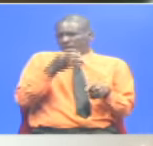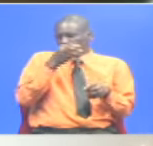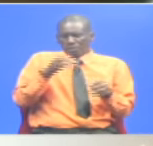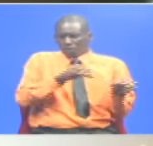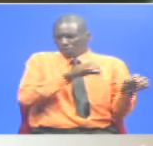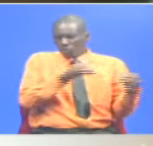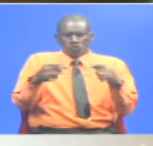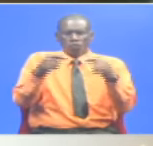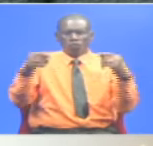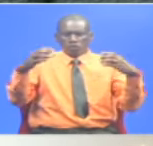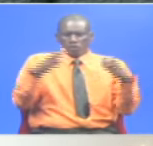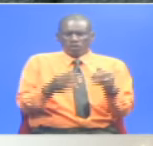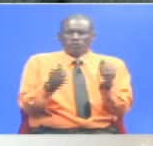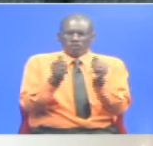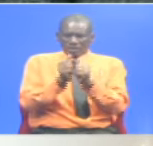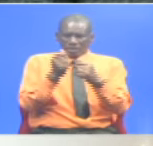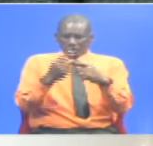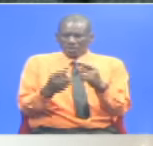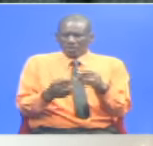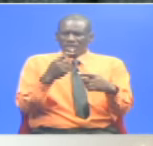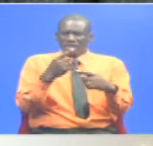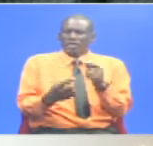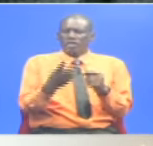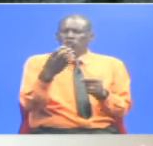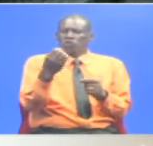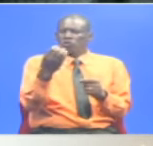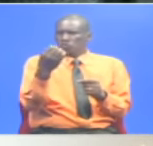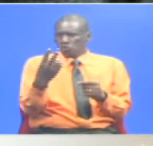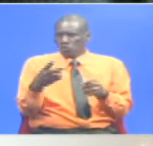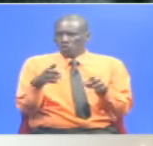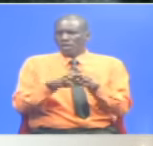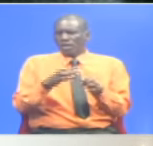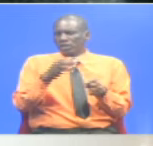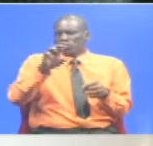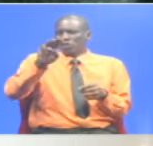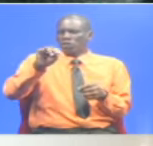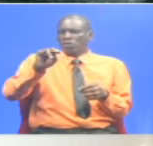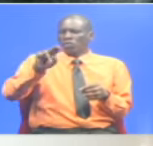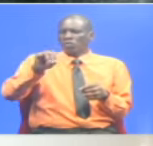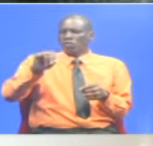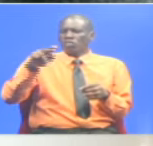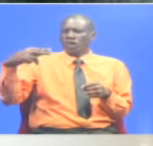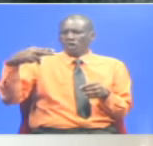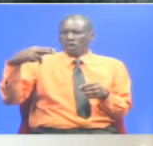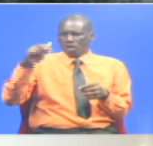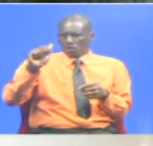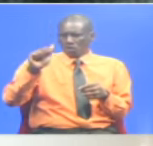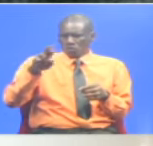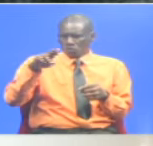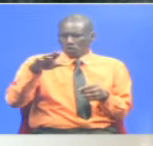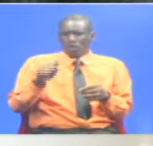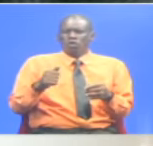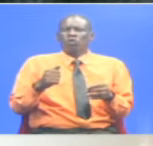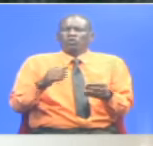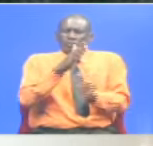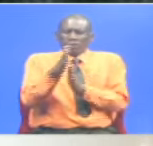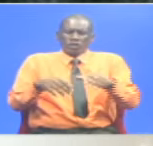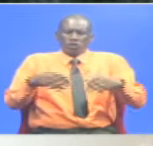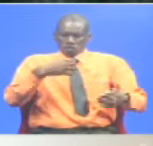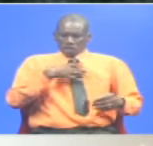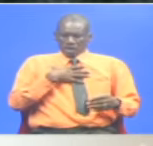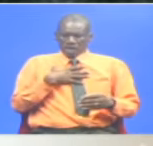years. Then in 2002, as Muthaura was preparing to retire from public service, Kibaki took over power and